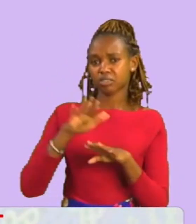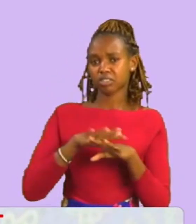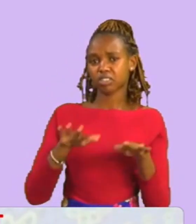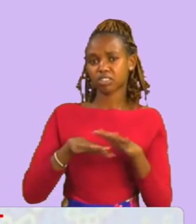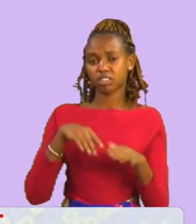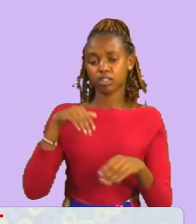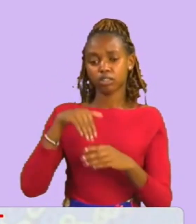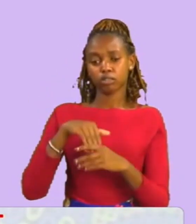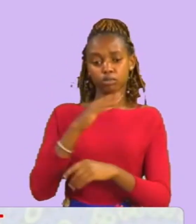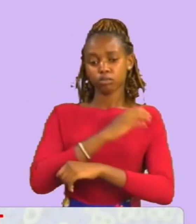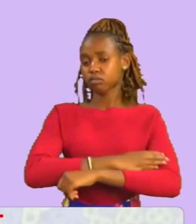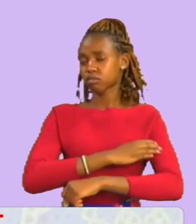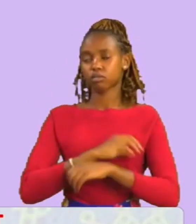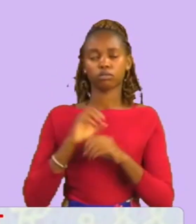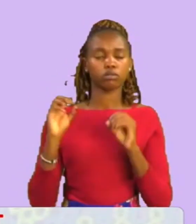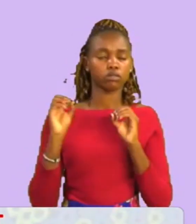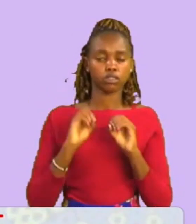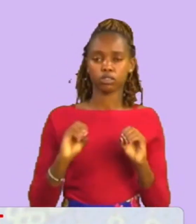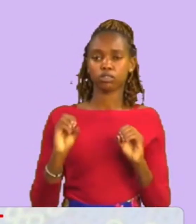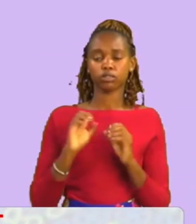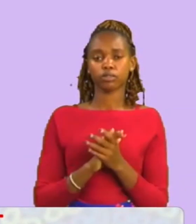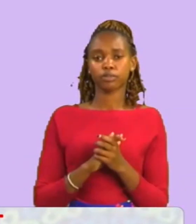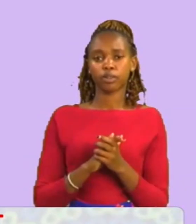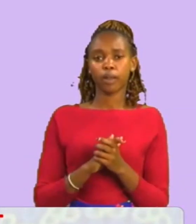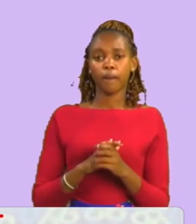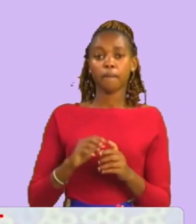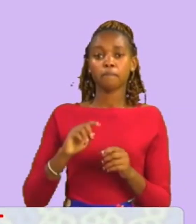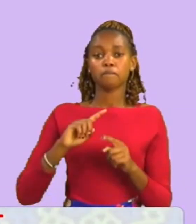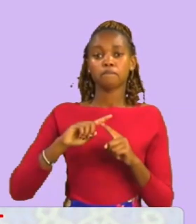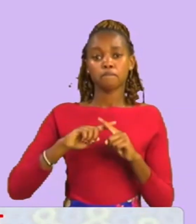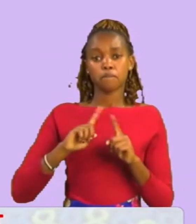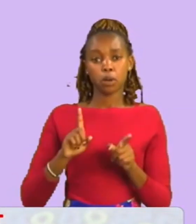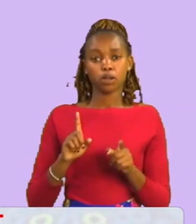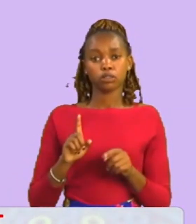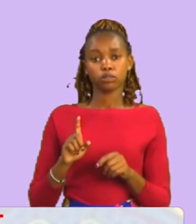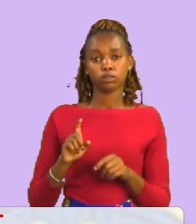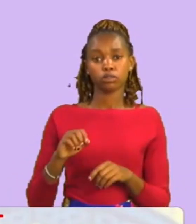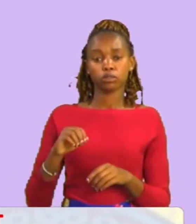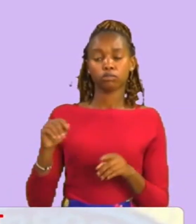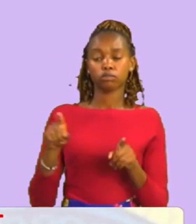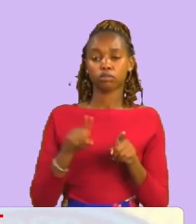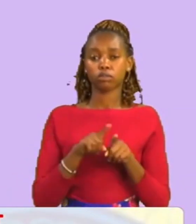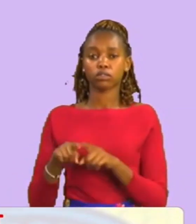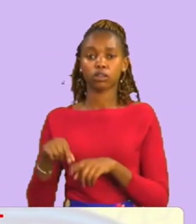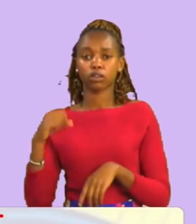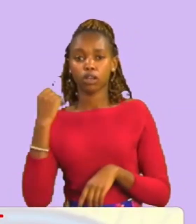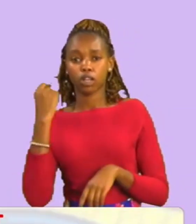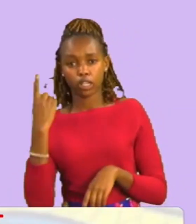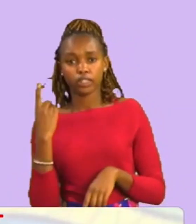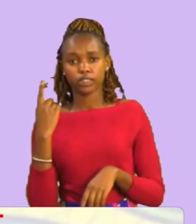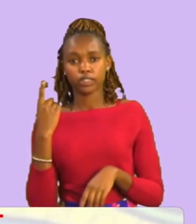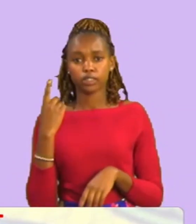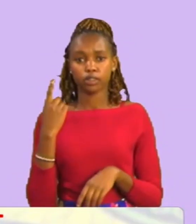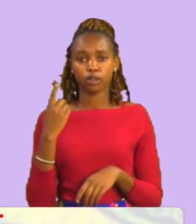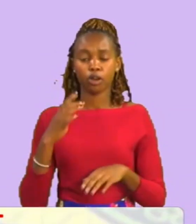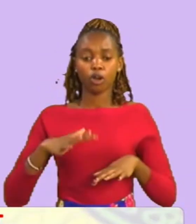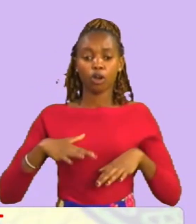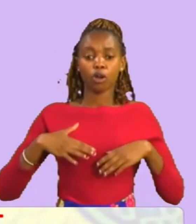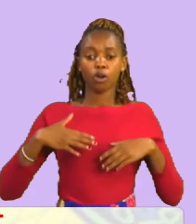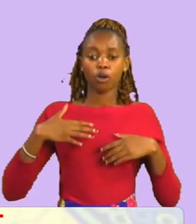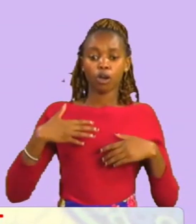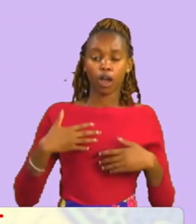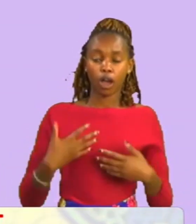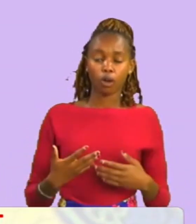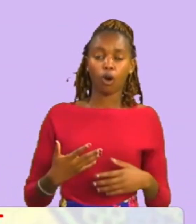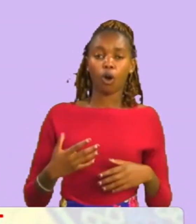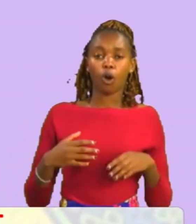not against all that. But also understanding, when you say if one thing is not working, pale kwa passion yako